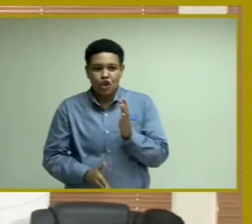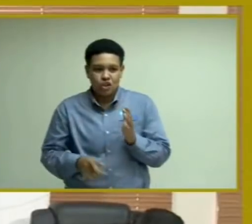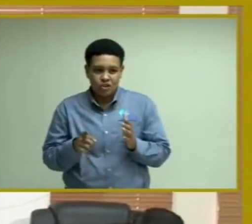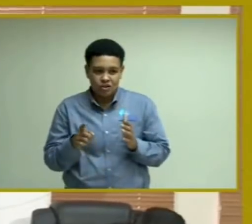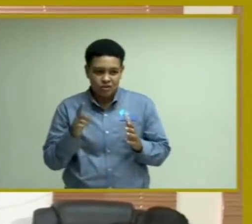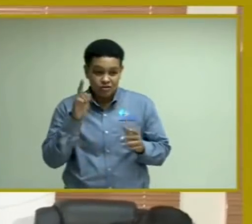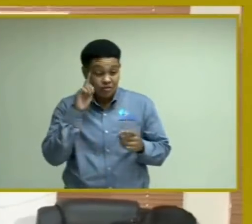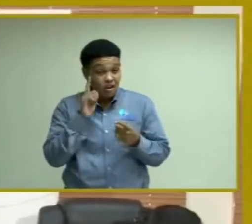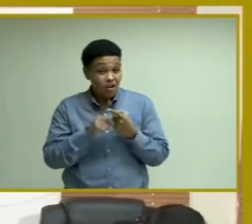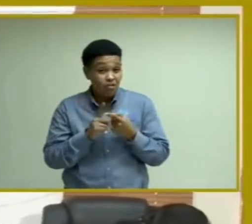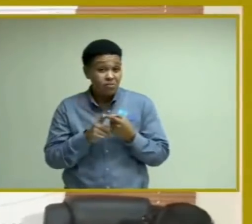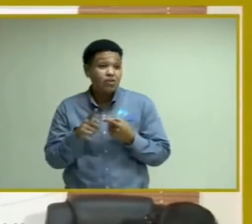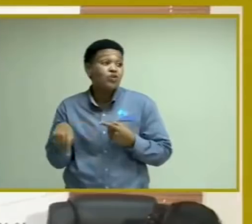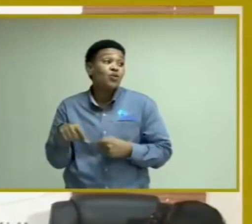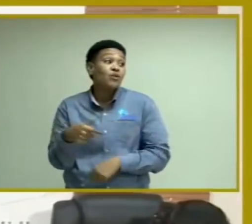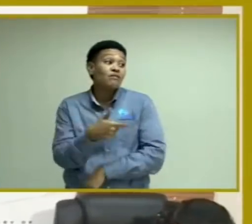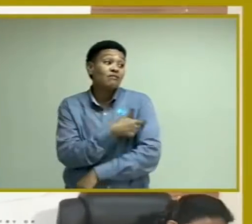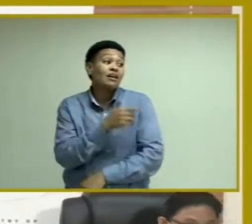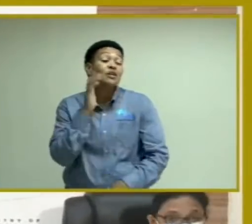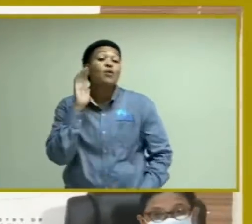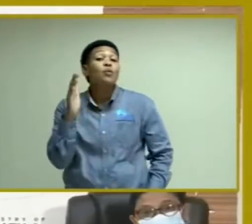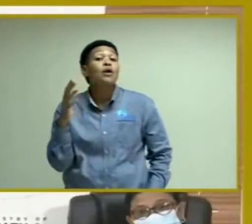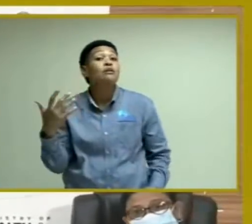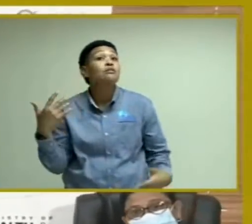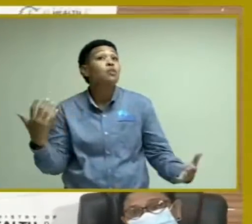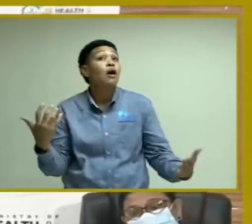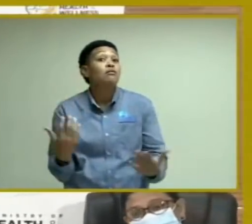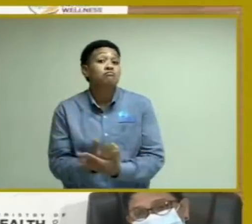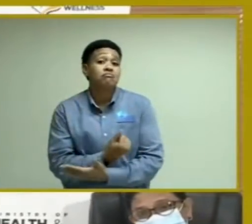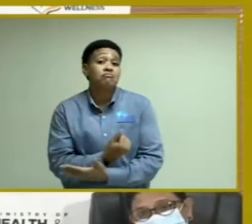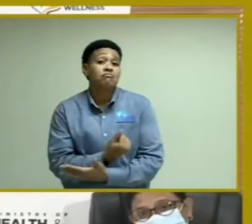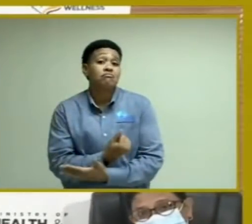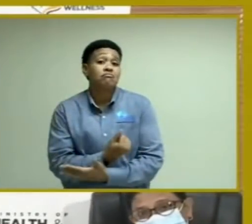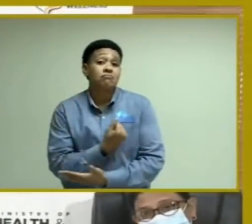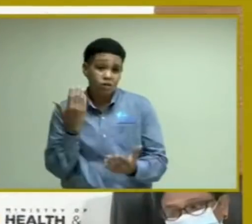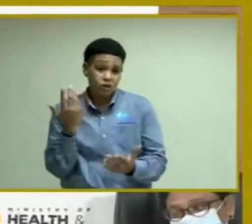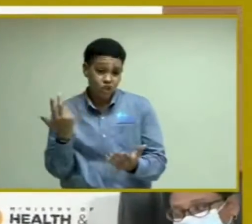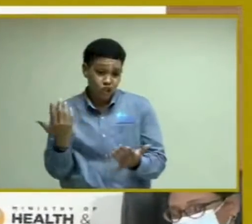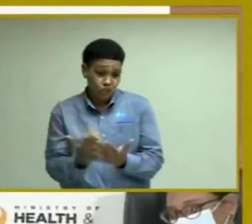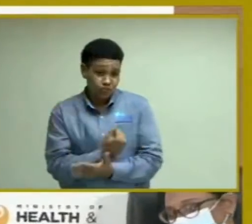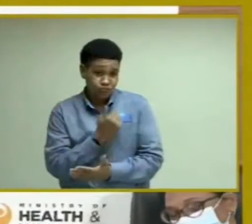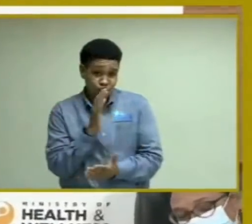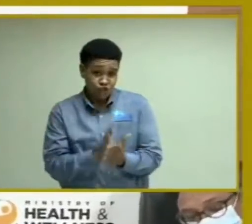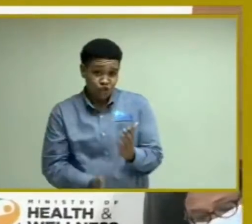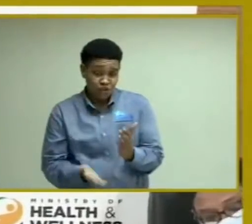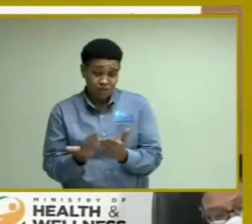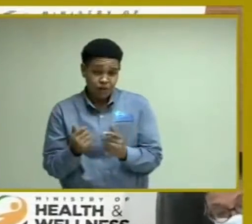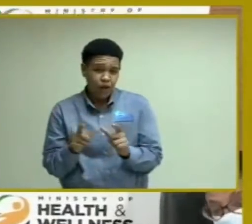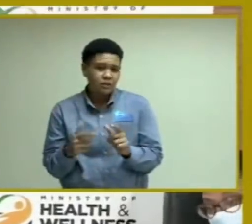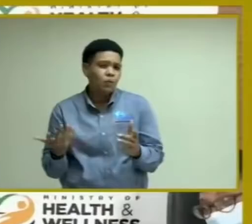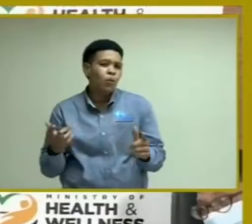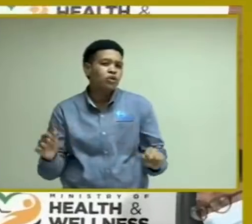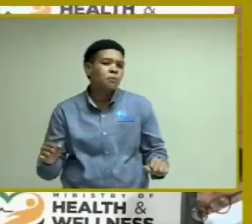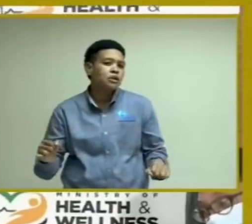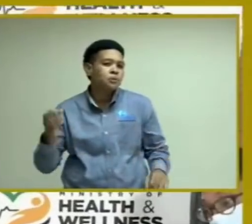you optimistic that those vaccines will be used up before they expire? What's the possibility of that?